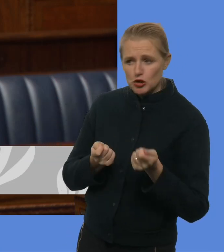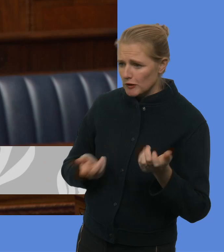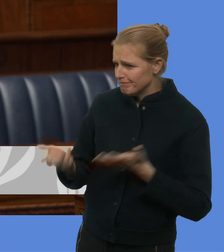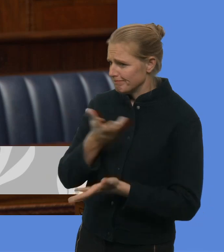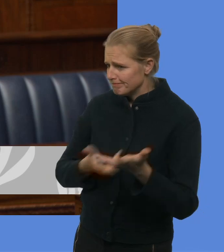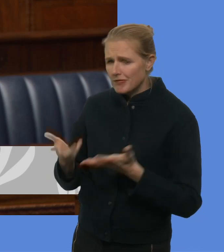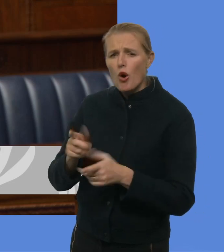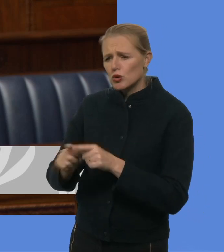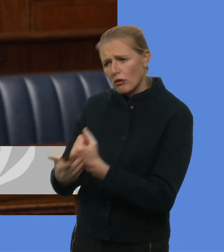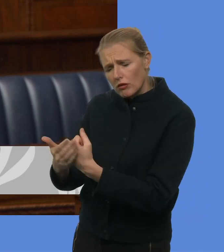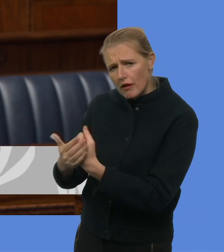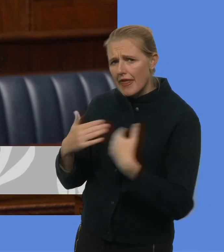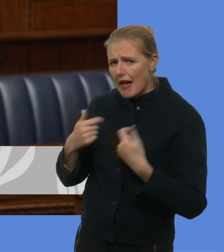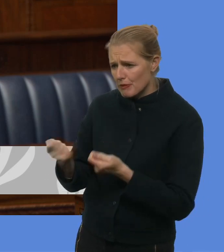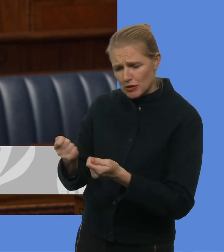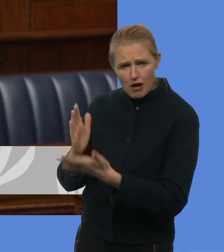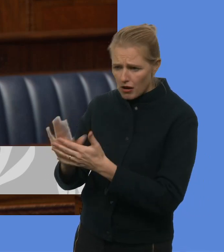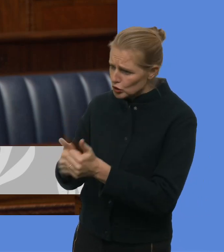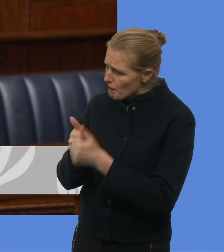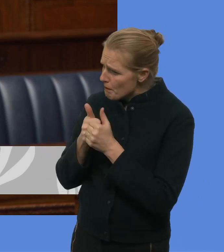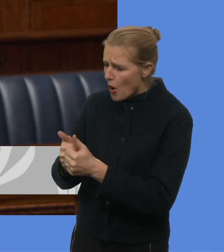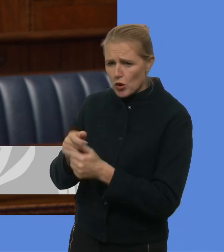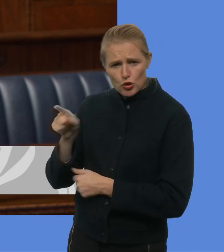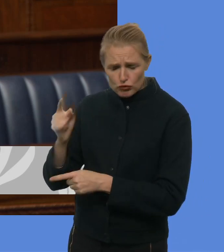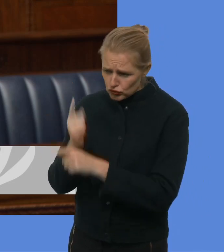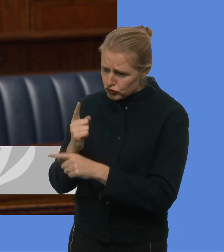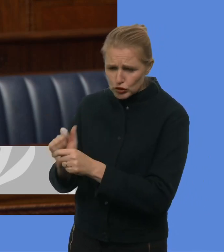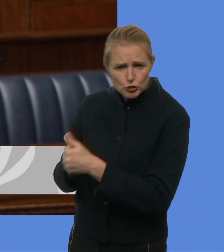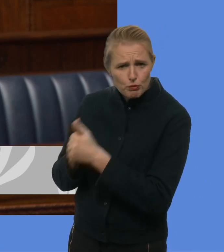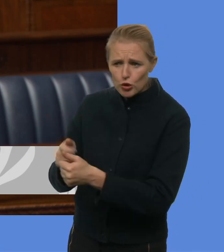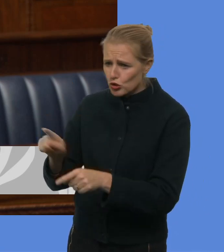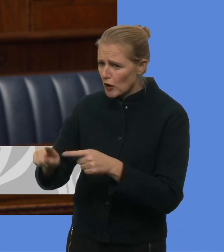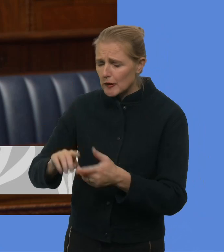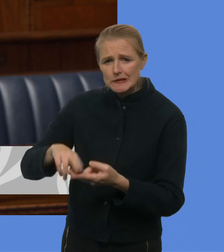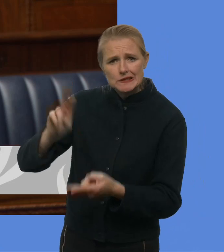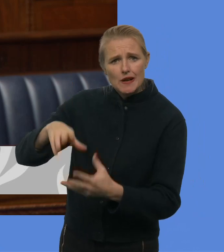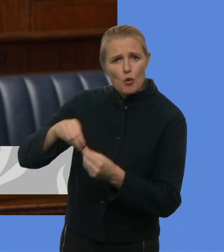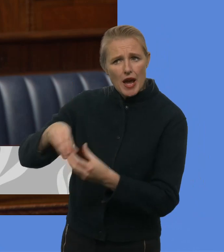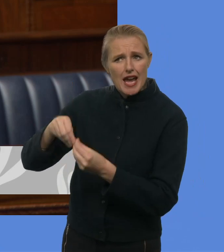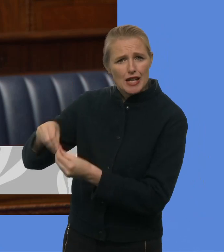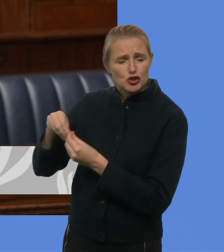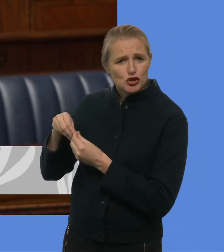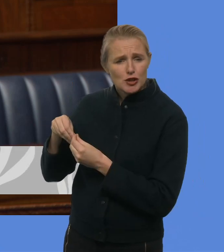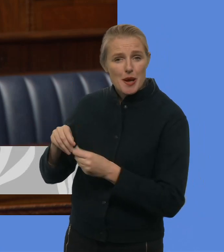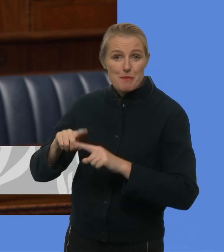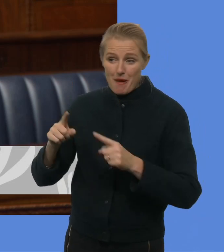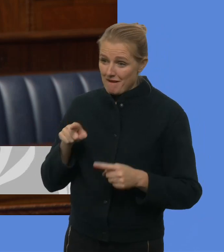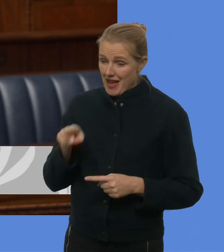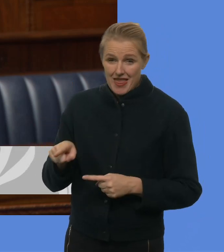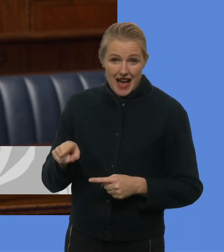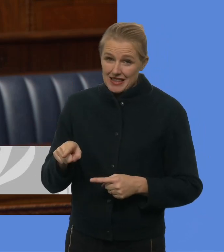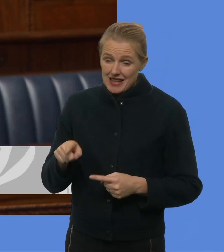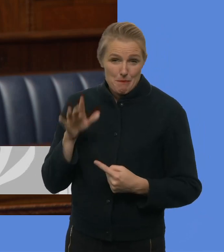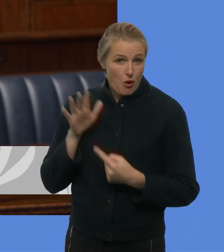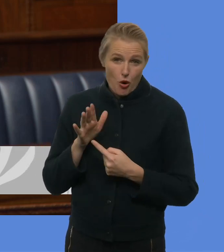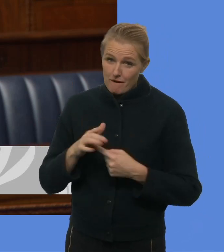to assure him of our support in what he is trying to do, but also secondly because it is a key piece of work for us to do